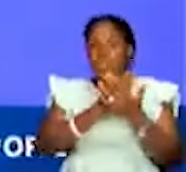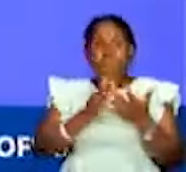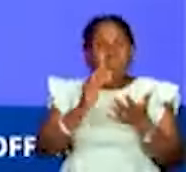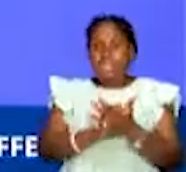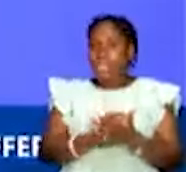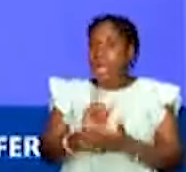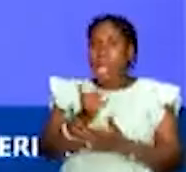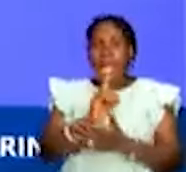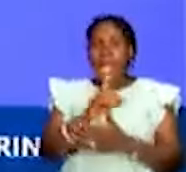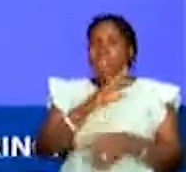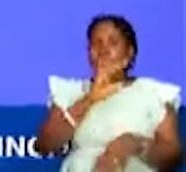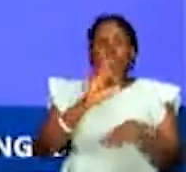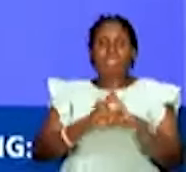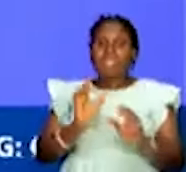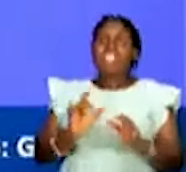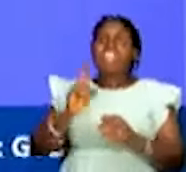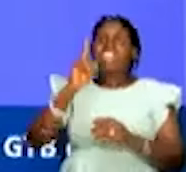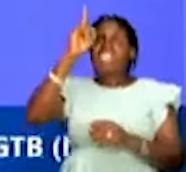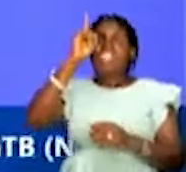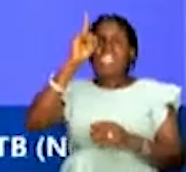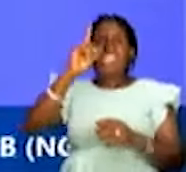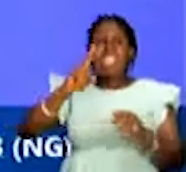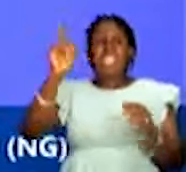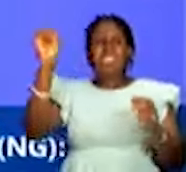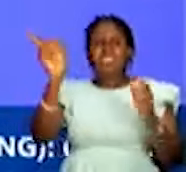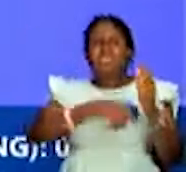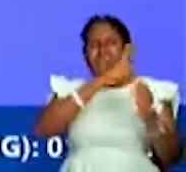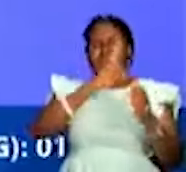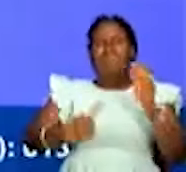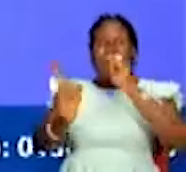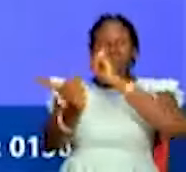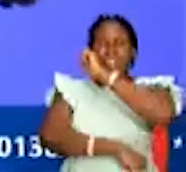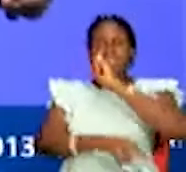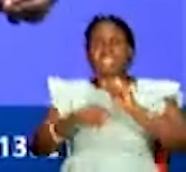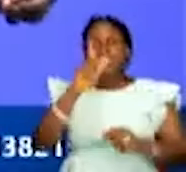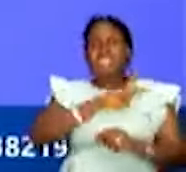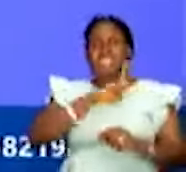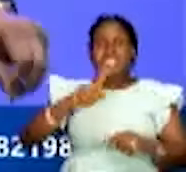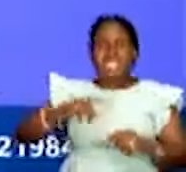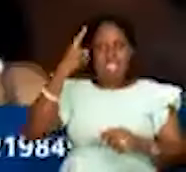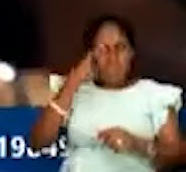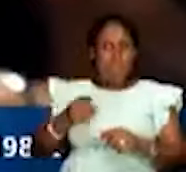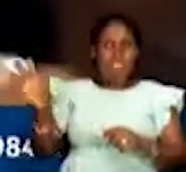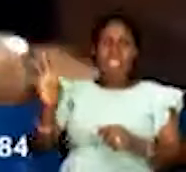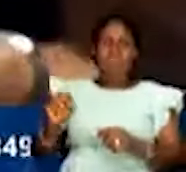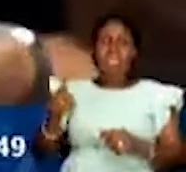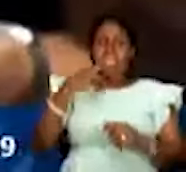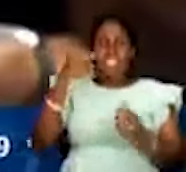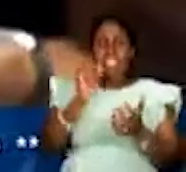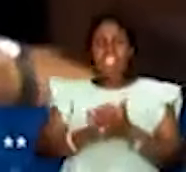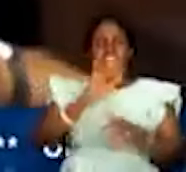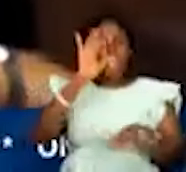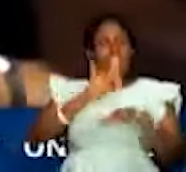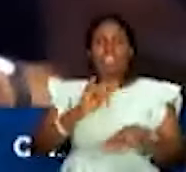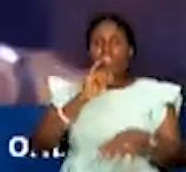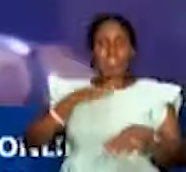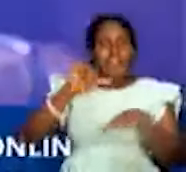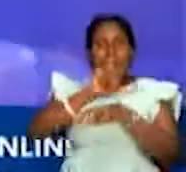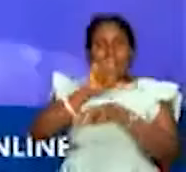He reproved kings for their sake, saying, touch not my anointed and do my prophets no harm. It's